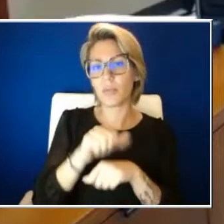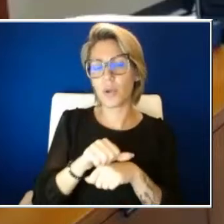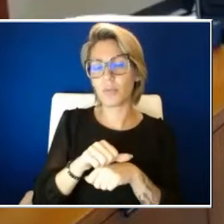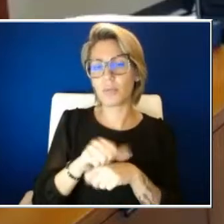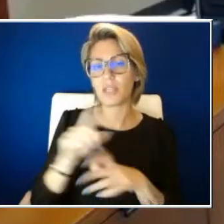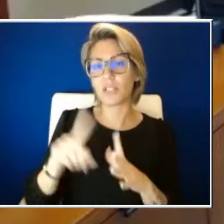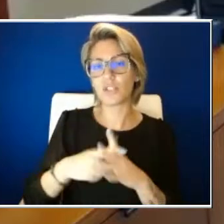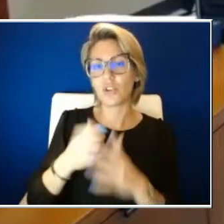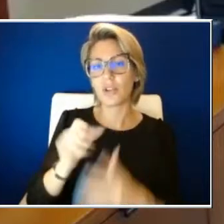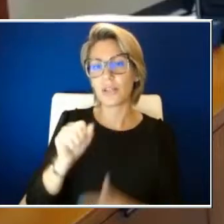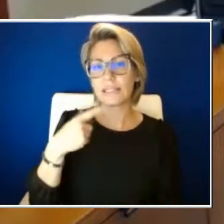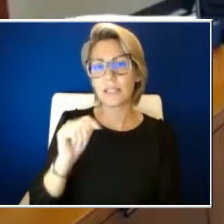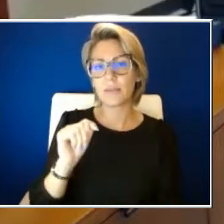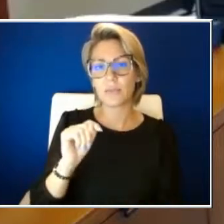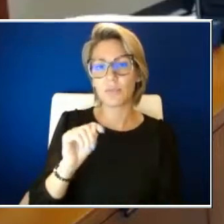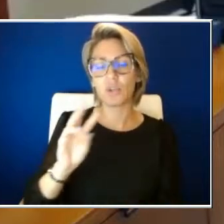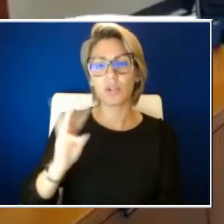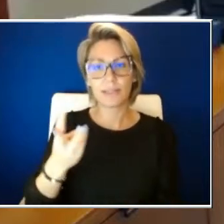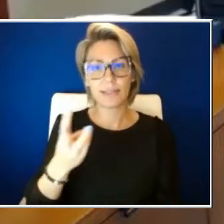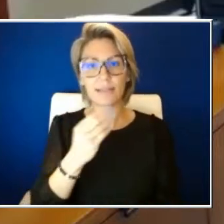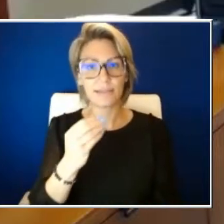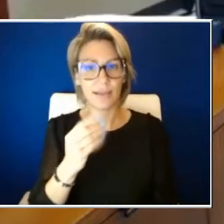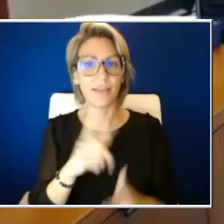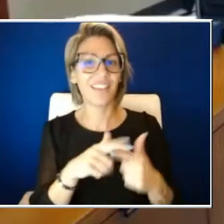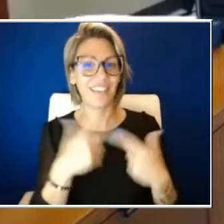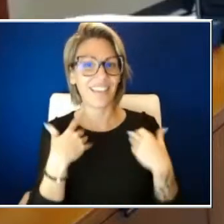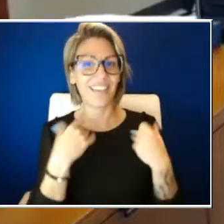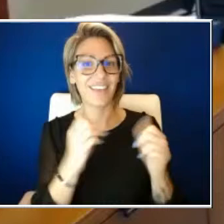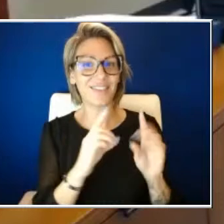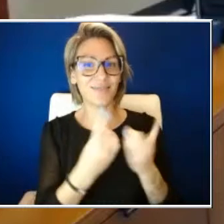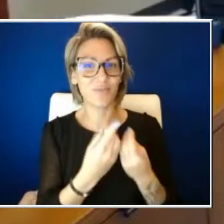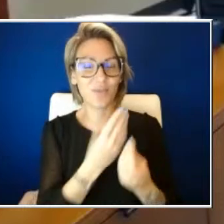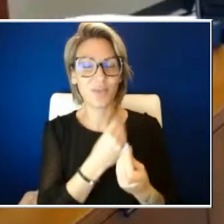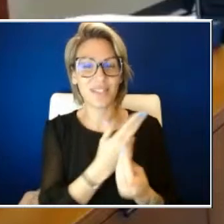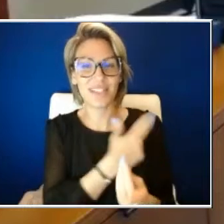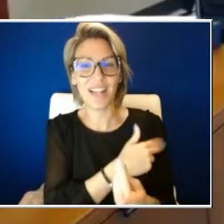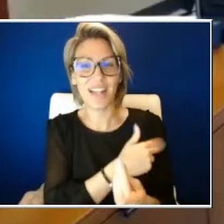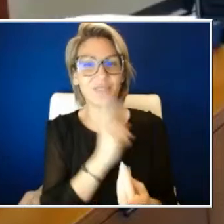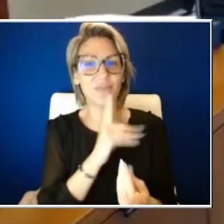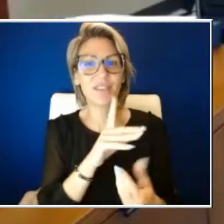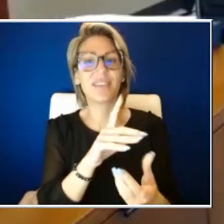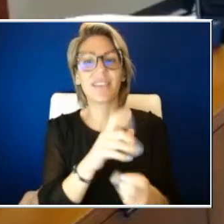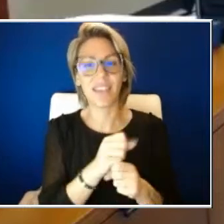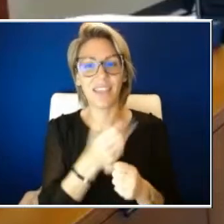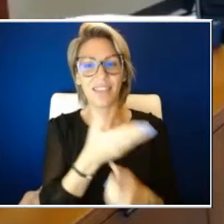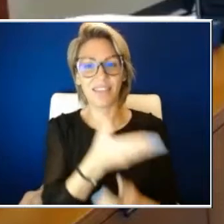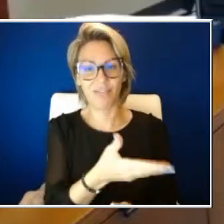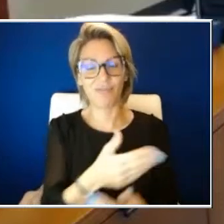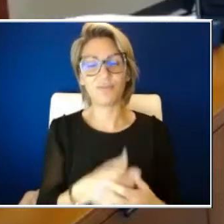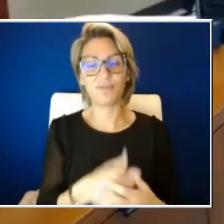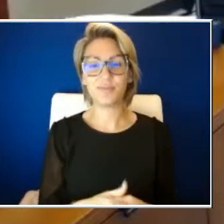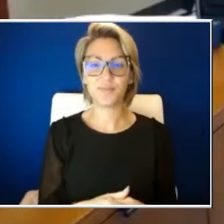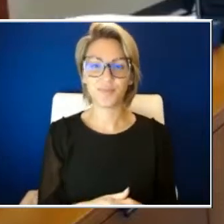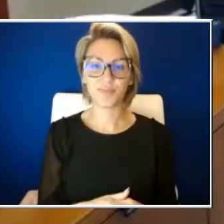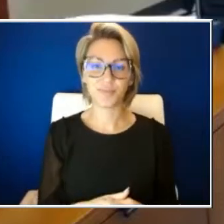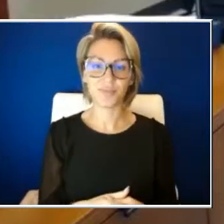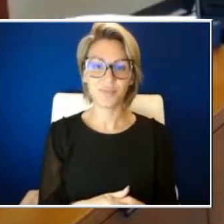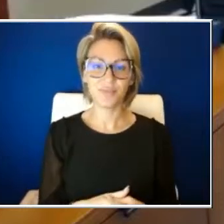6th, and before too long, it'll be at the health departments and the health centers will be able to get a hold of it. And so it's